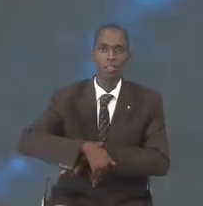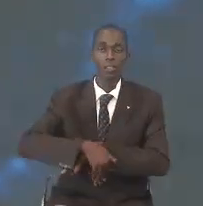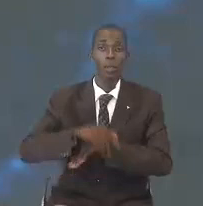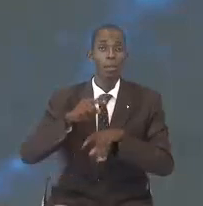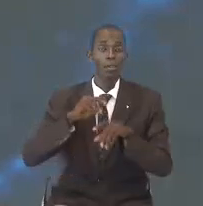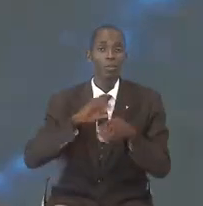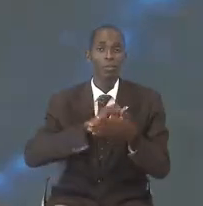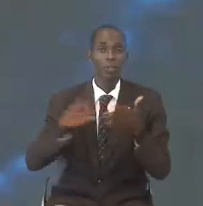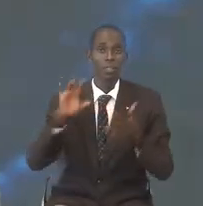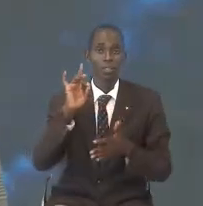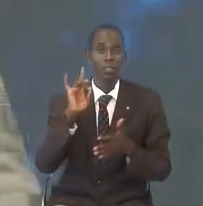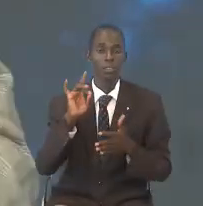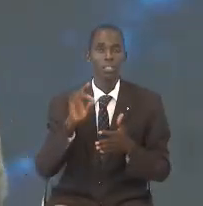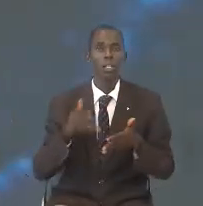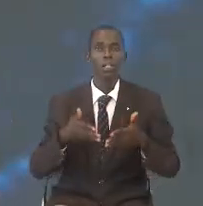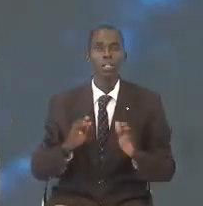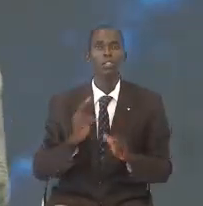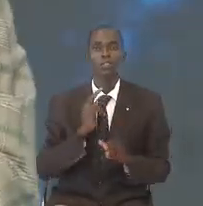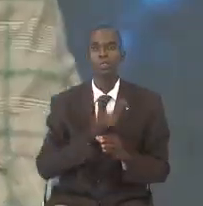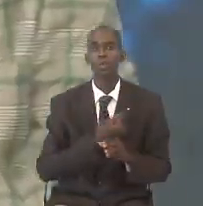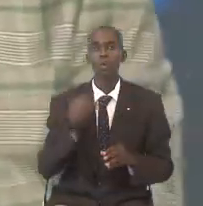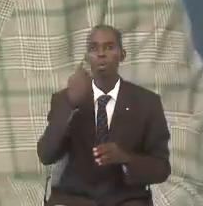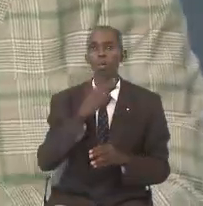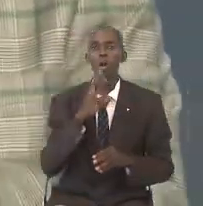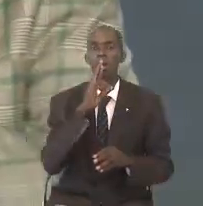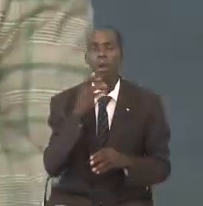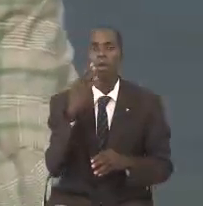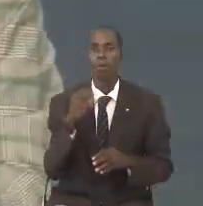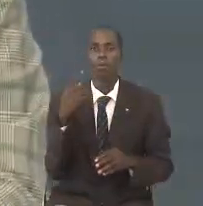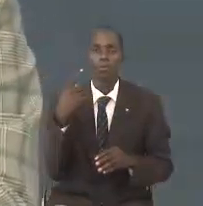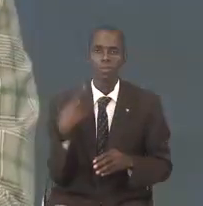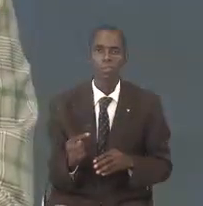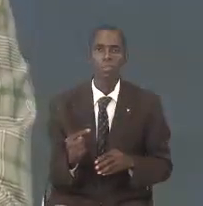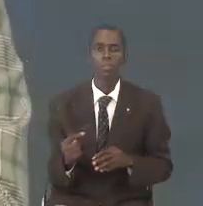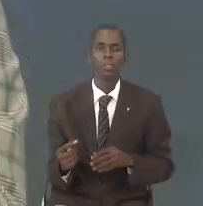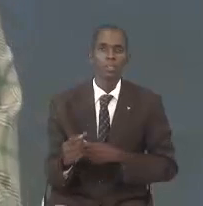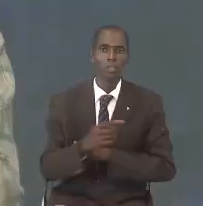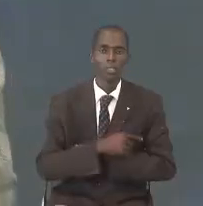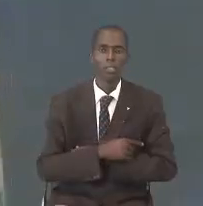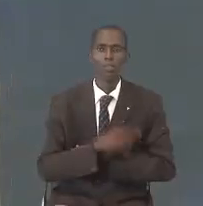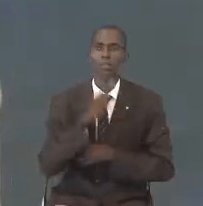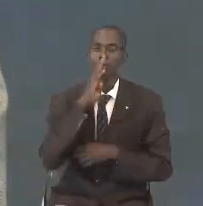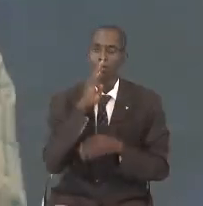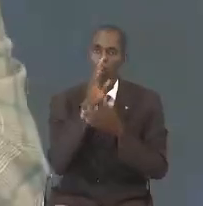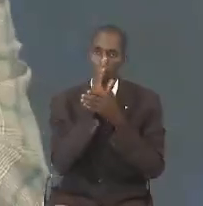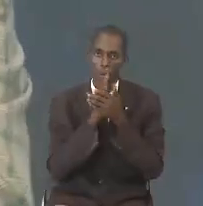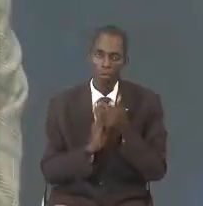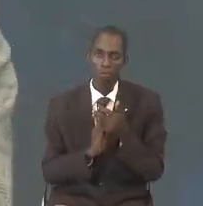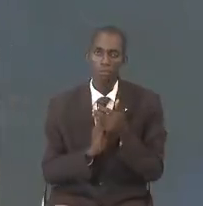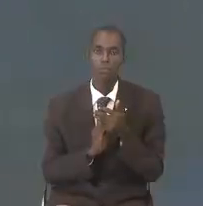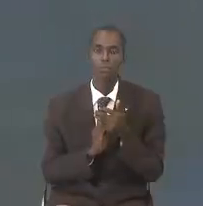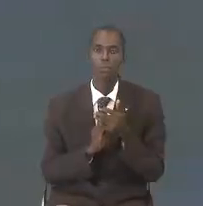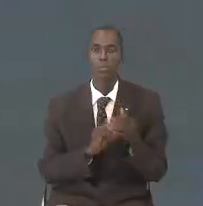us who are of the day be sober, putting on